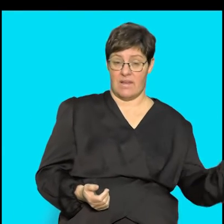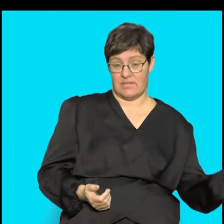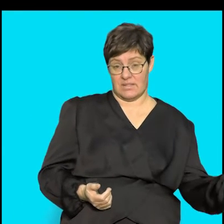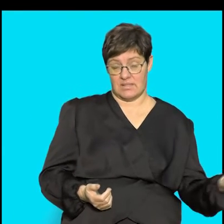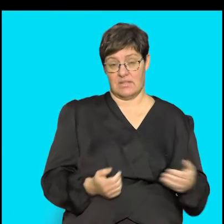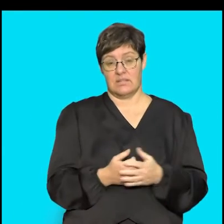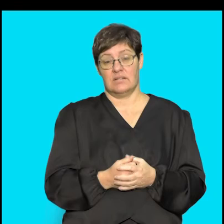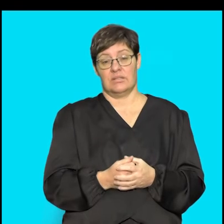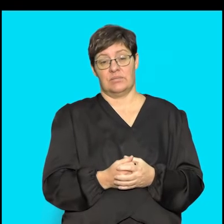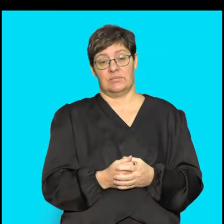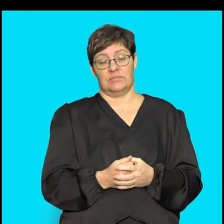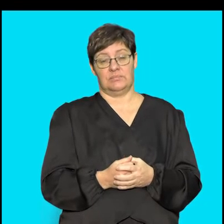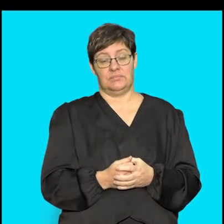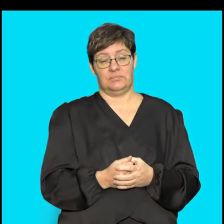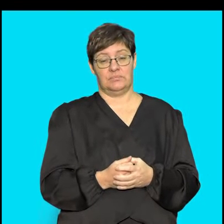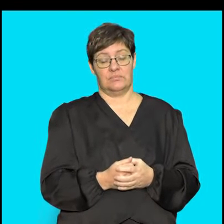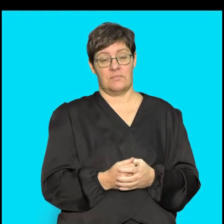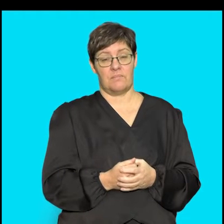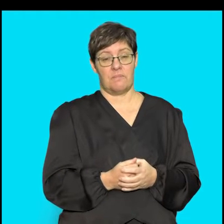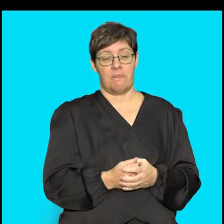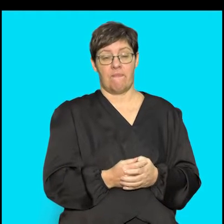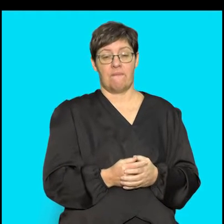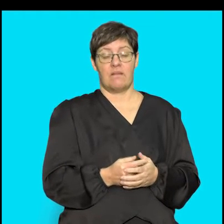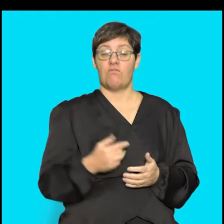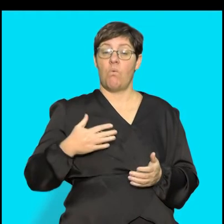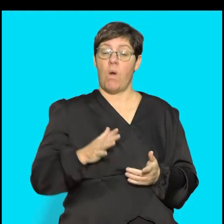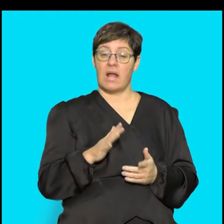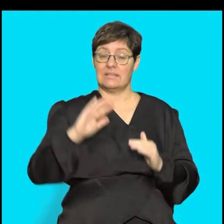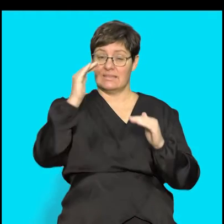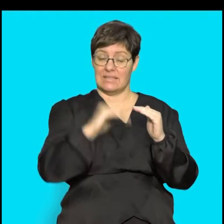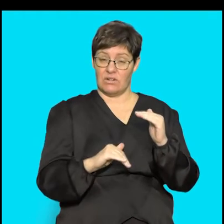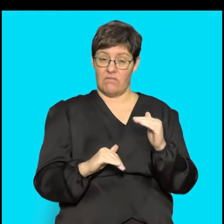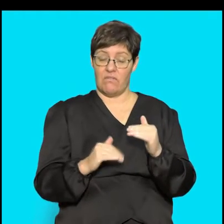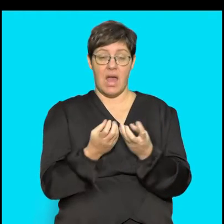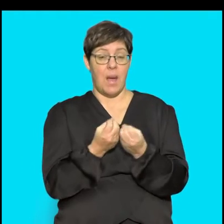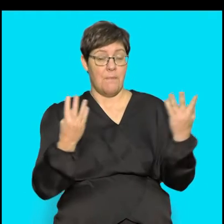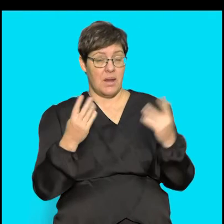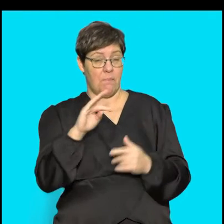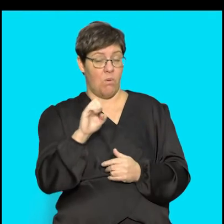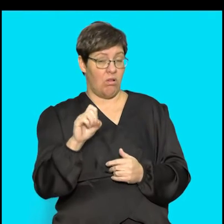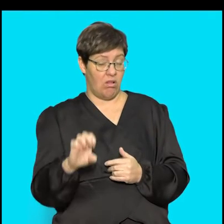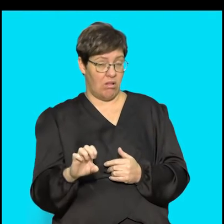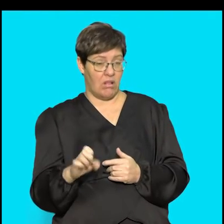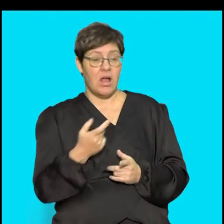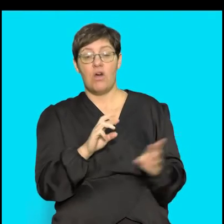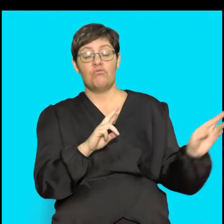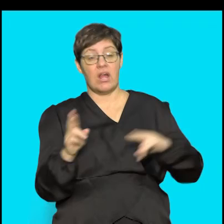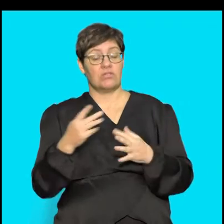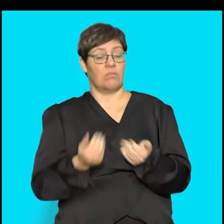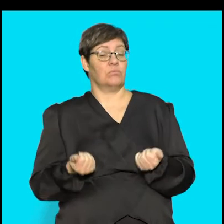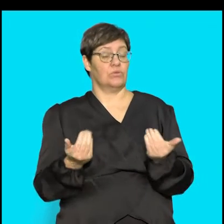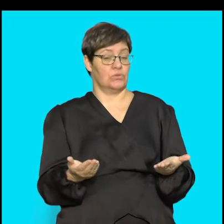the left-hand side. So if we want to decrease the number of moles, the reaction